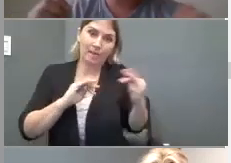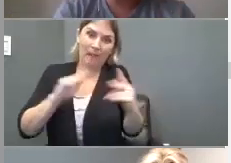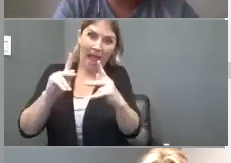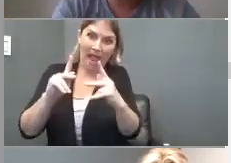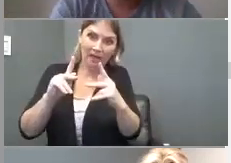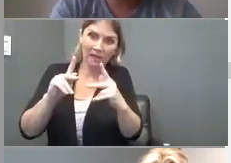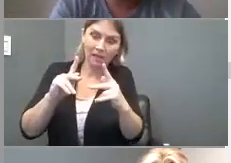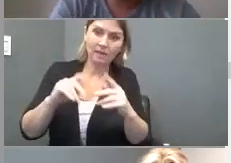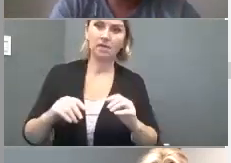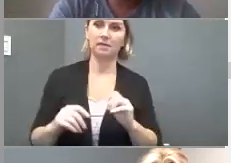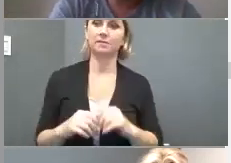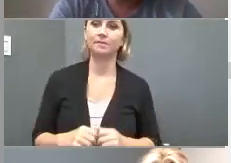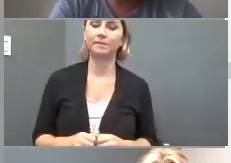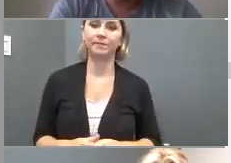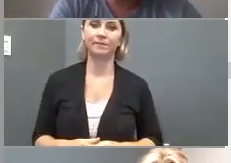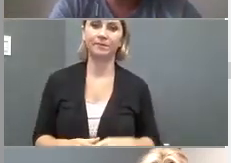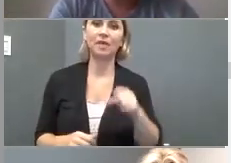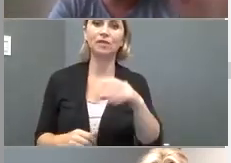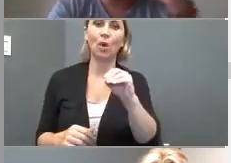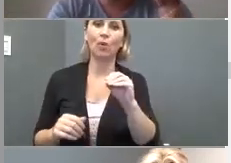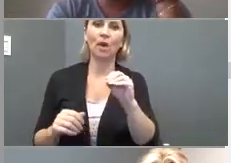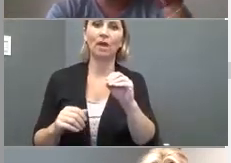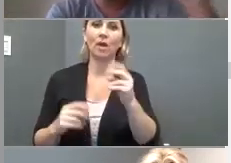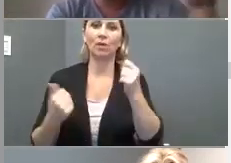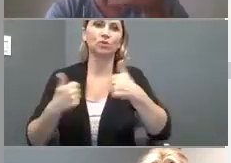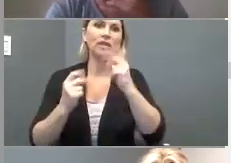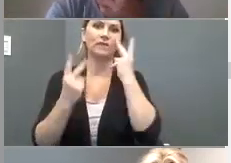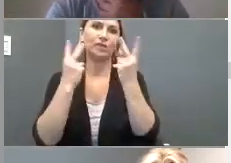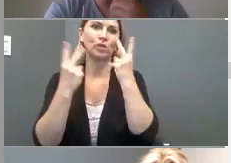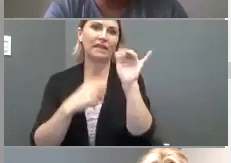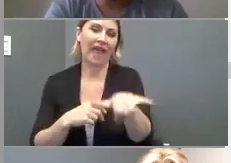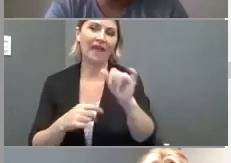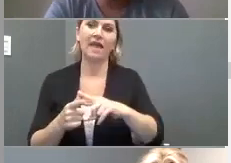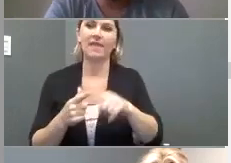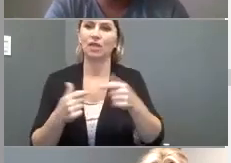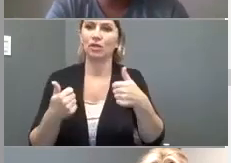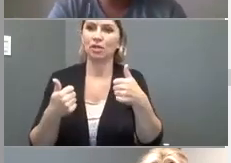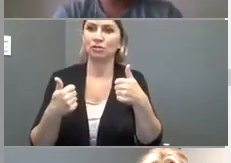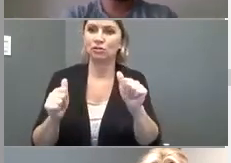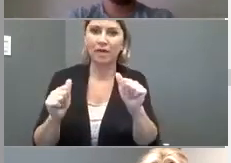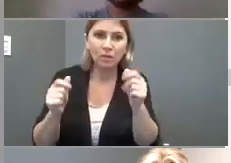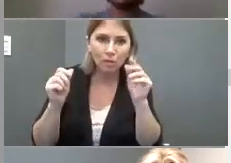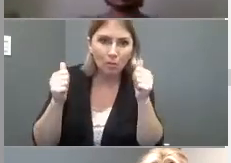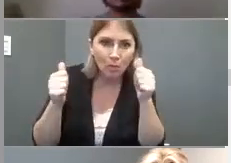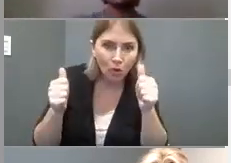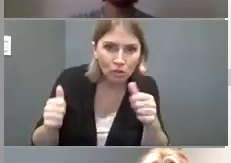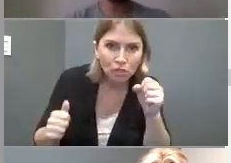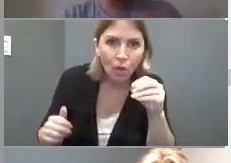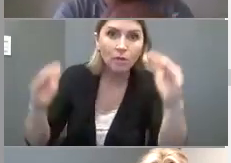the original array. So let me visualize this code, and then you guys can go through this code on your own time. Okay.